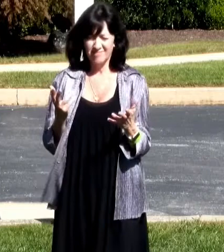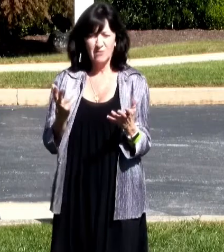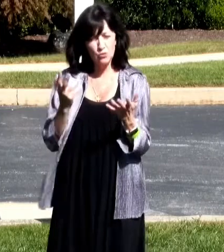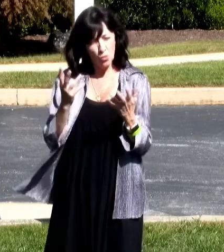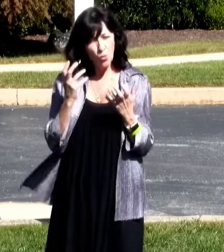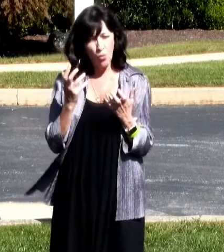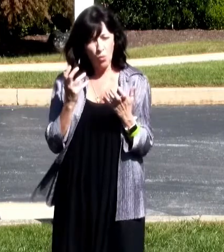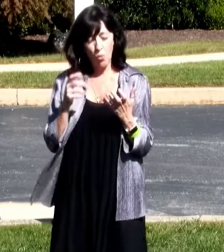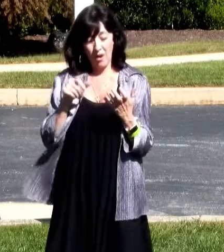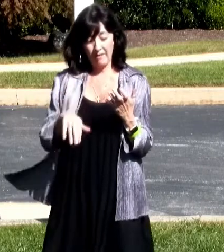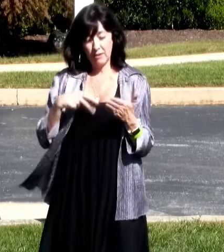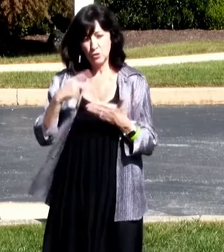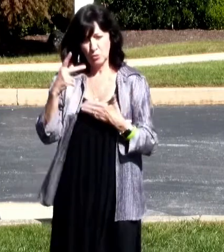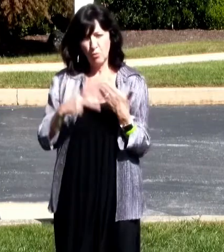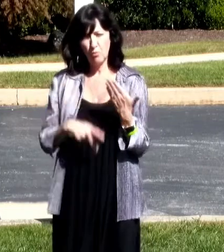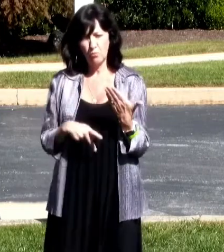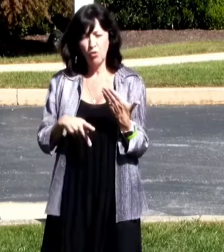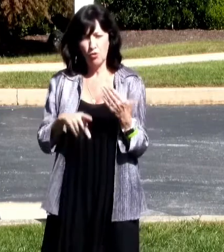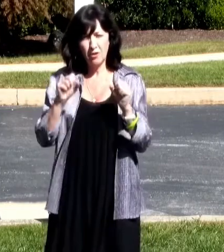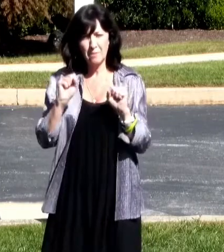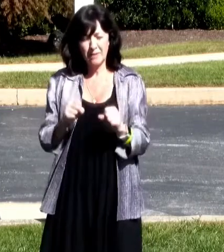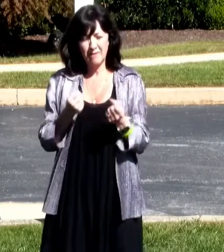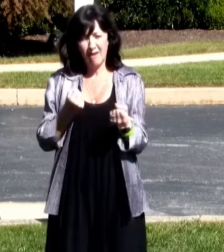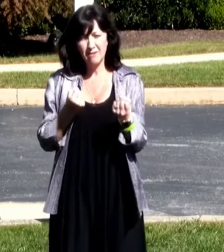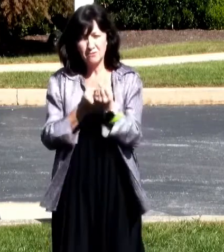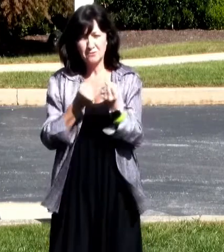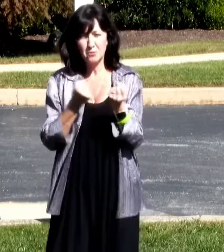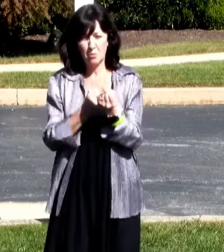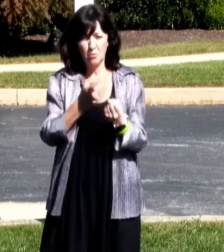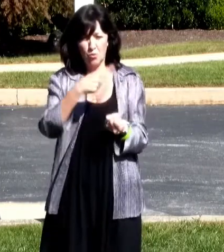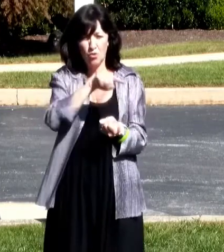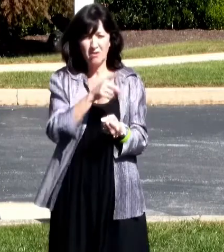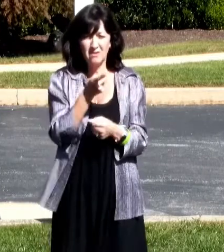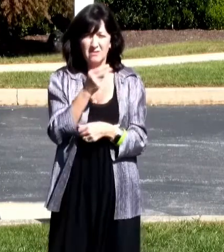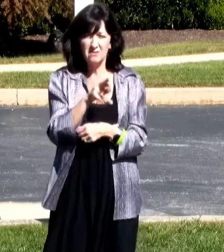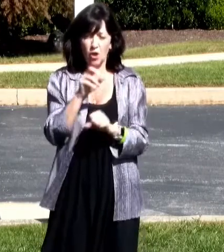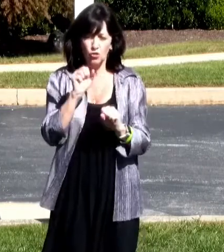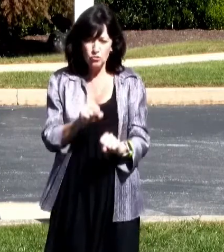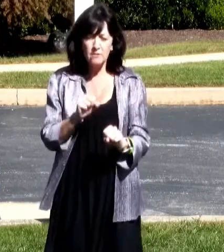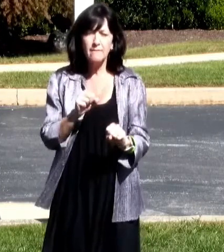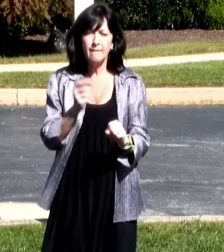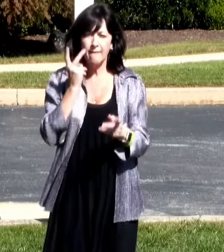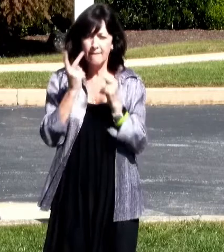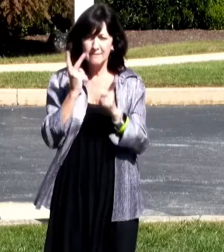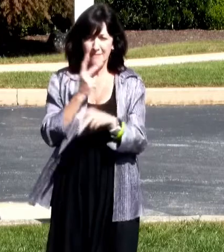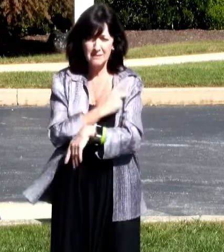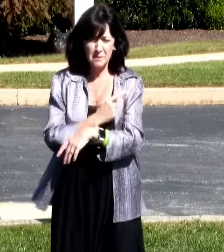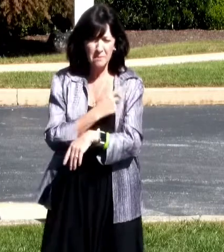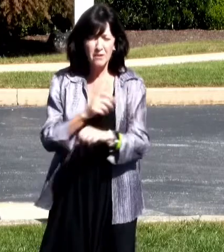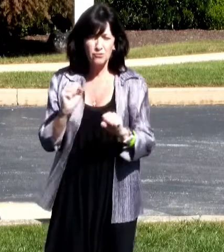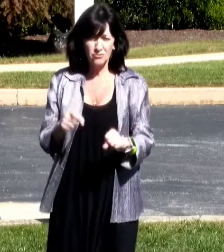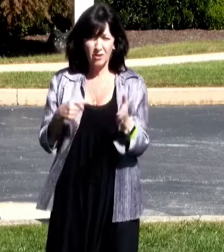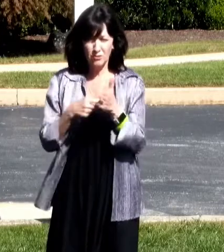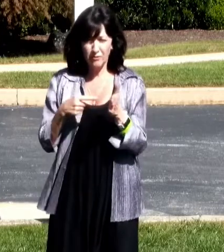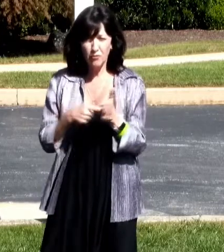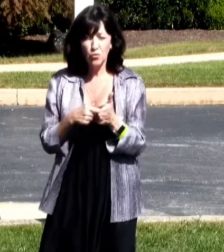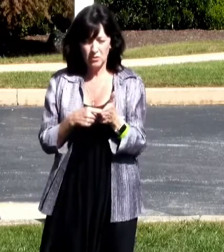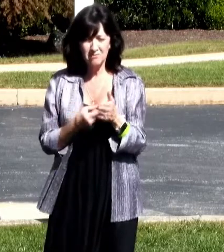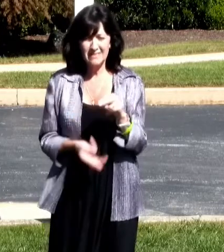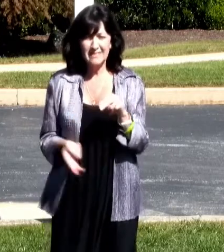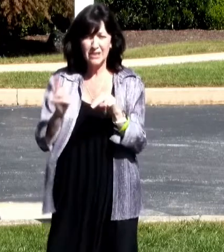So just have a few lines here. This is a three-pronged approach outlined in this bill: increasing